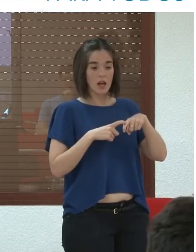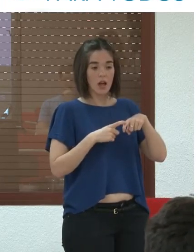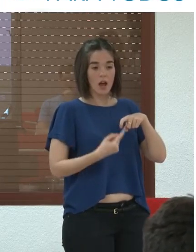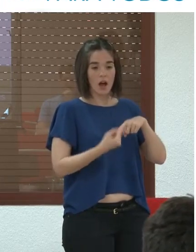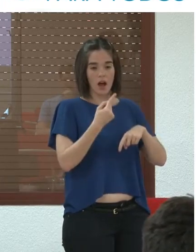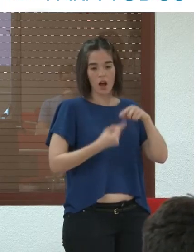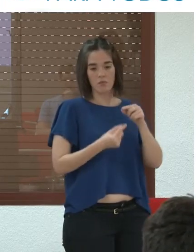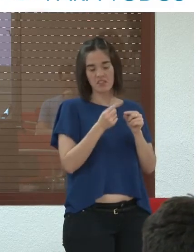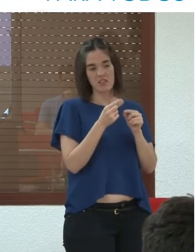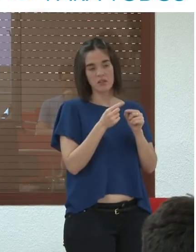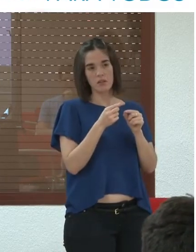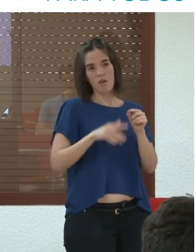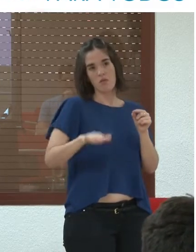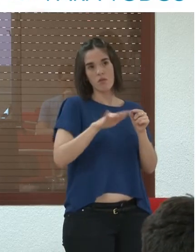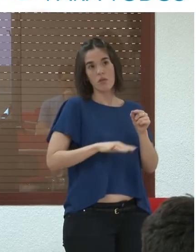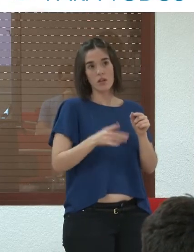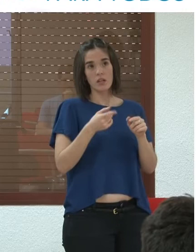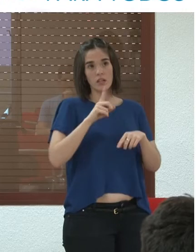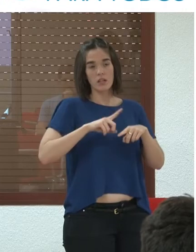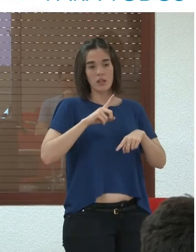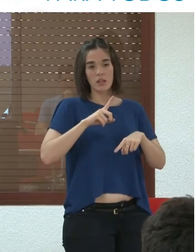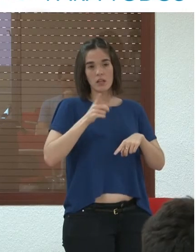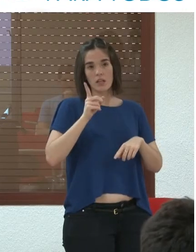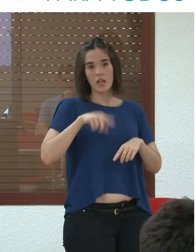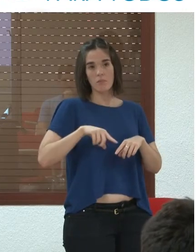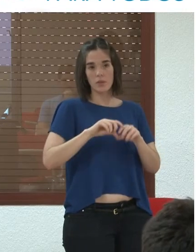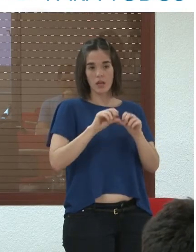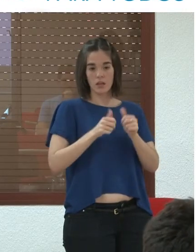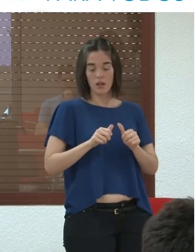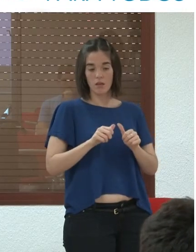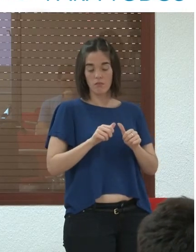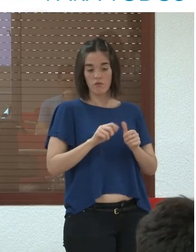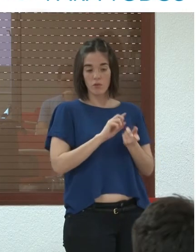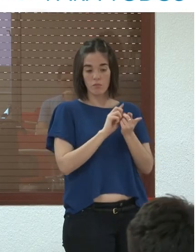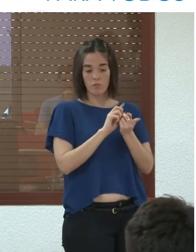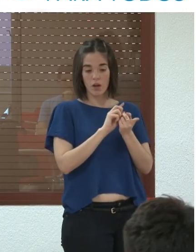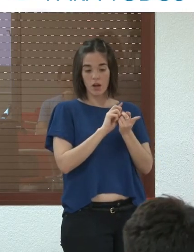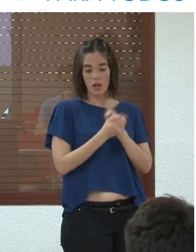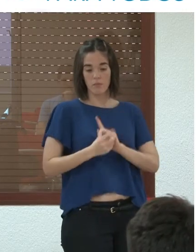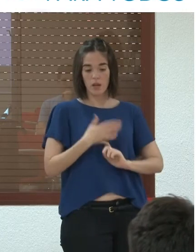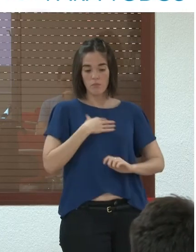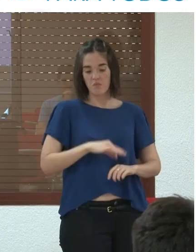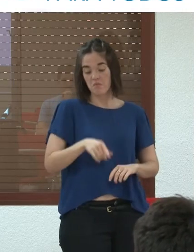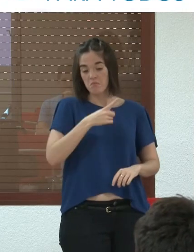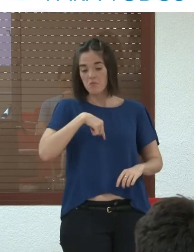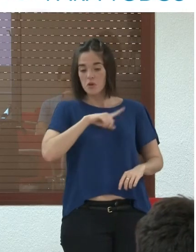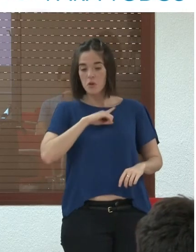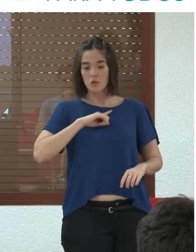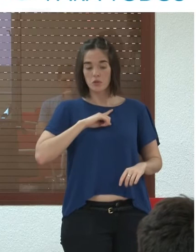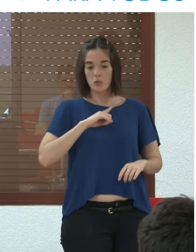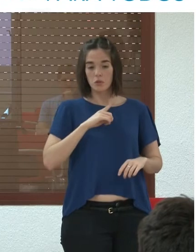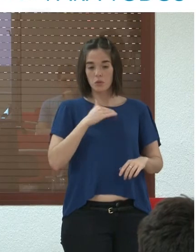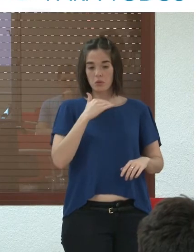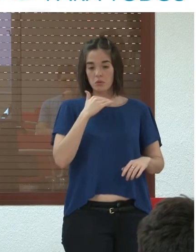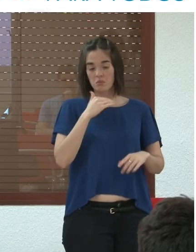knee, you give them some specific references that you can always configure, go to this angle, and that's just about